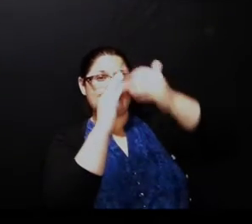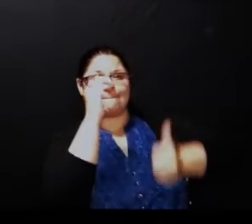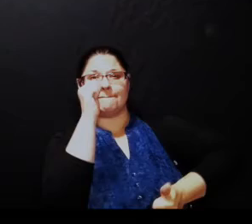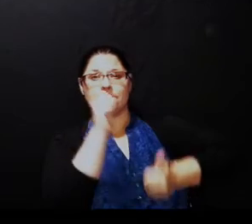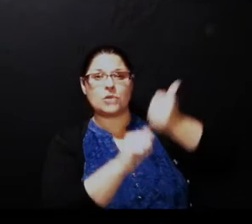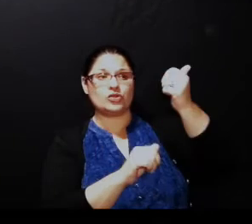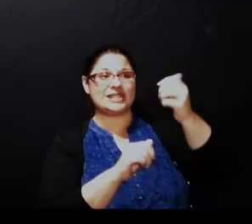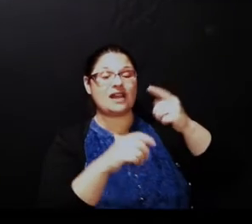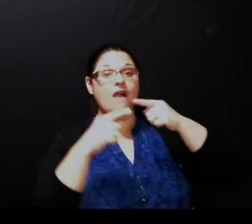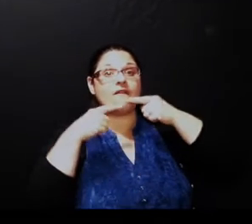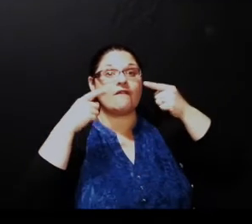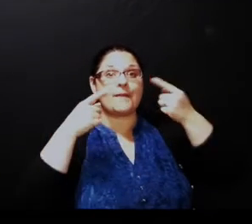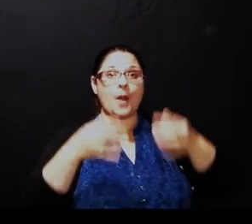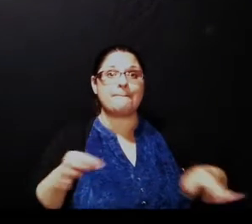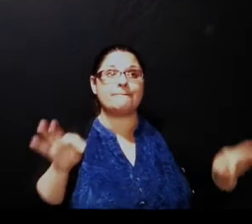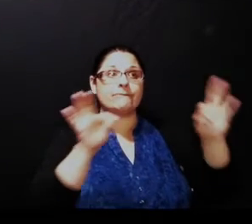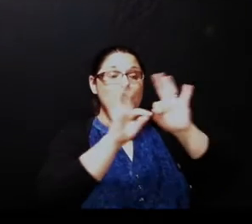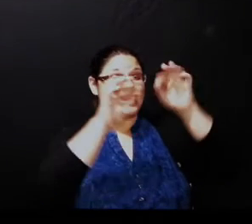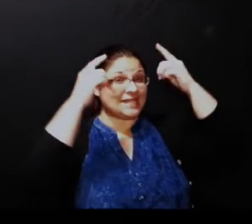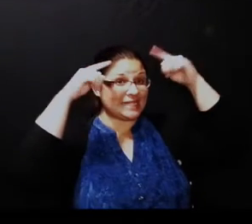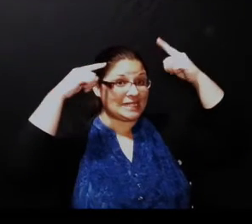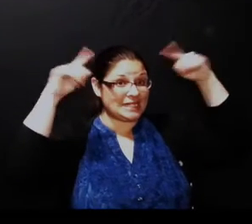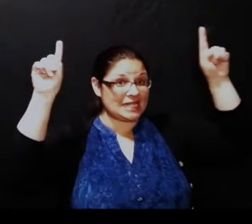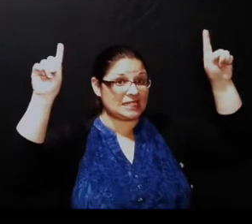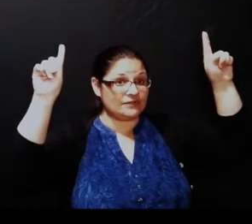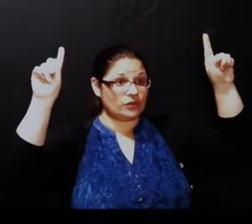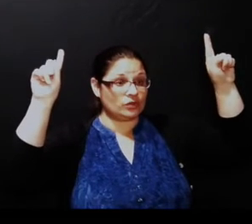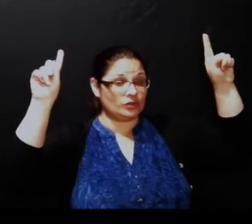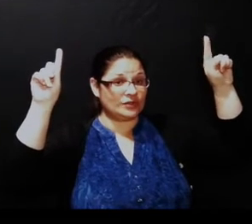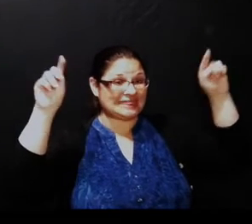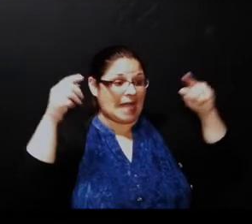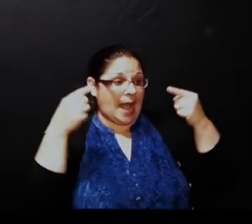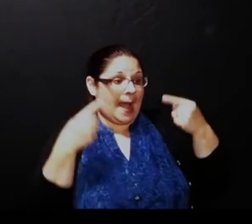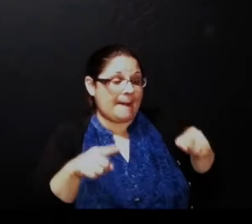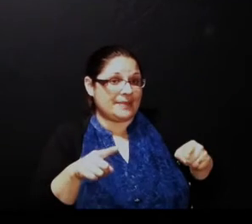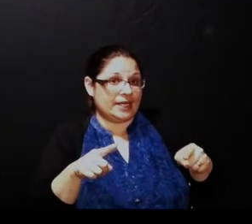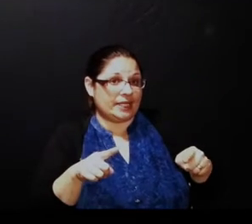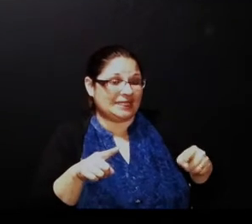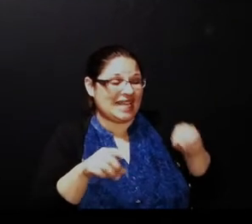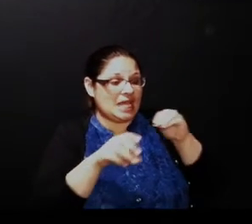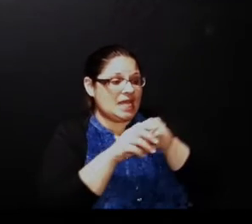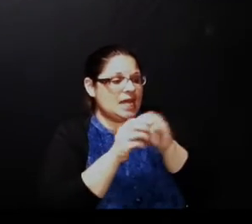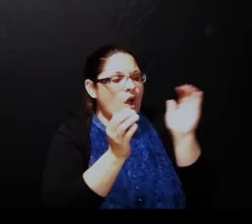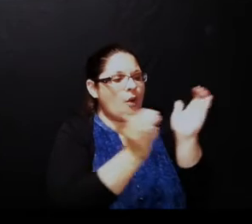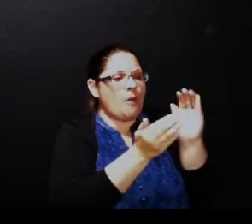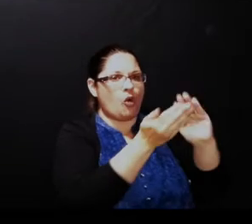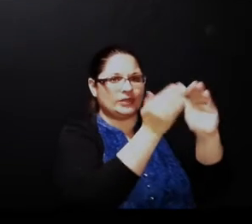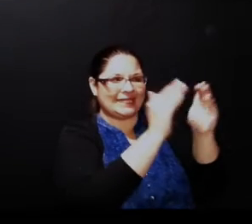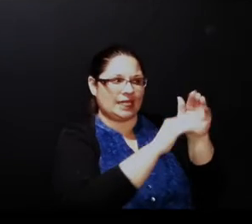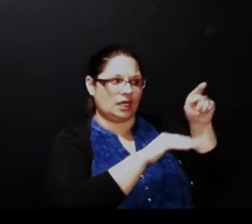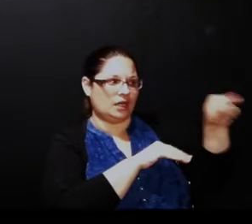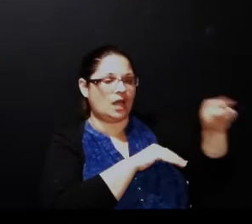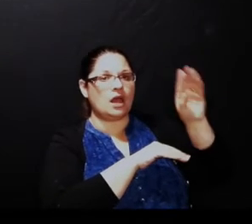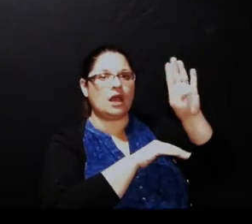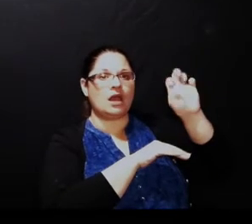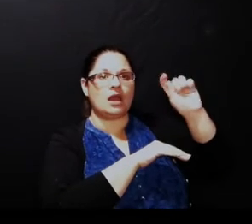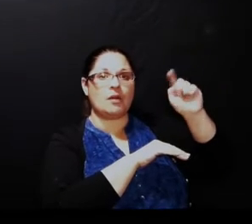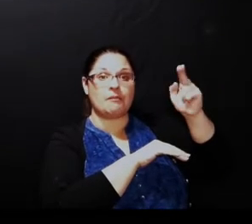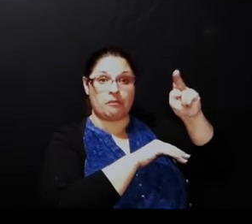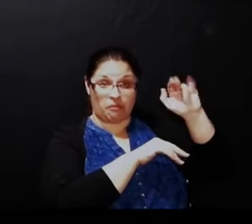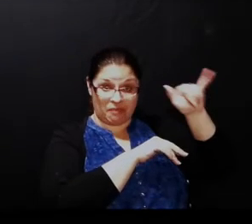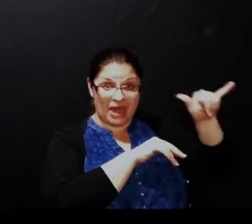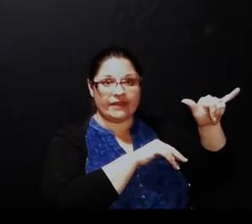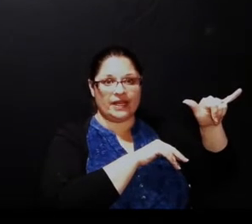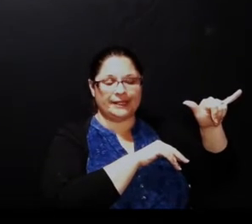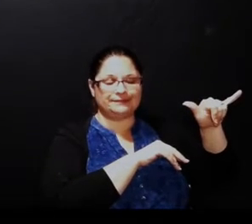been accomplished at this point. He had raised Lazarus from the dead. Remember, it was in a little community called Bethany, a mere